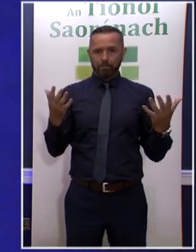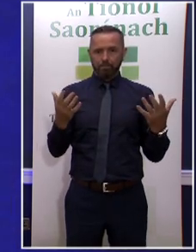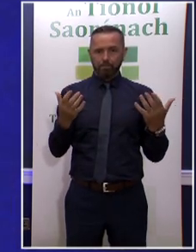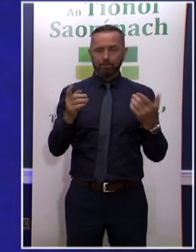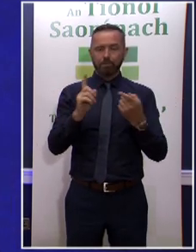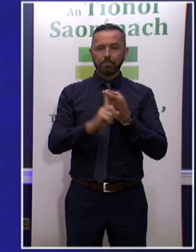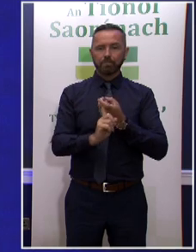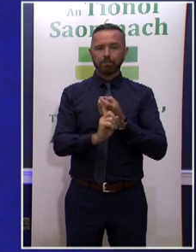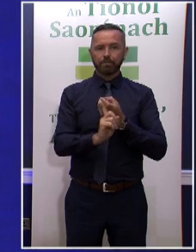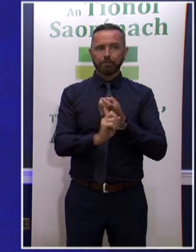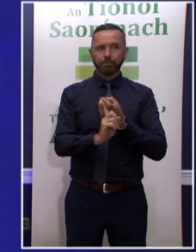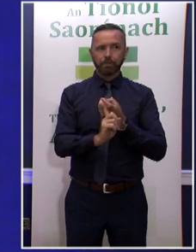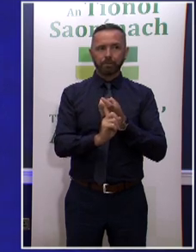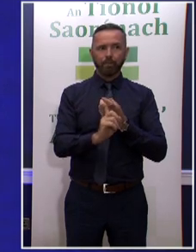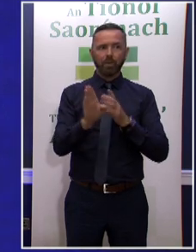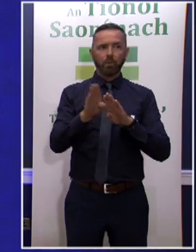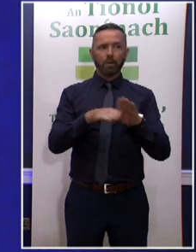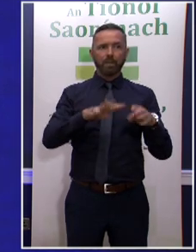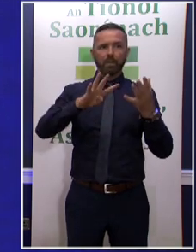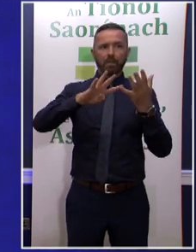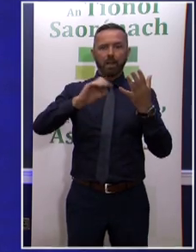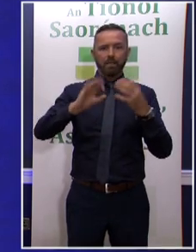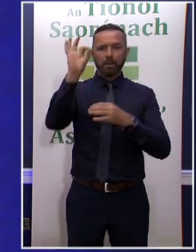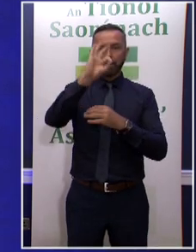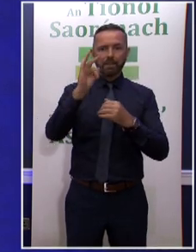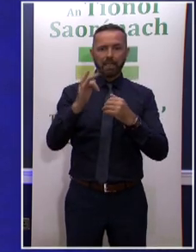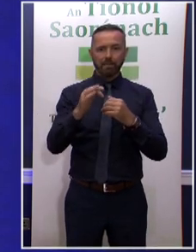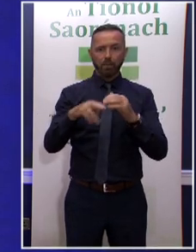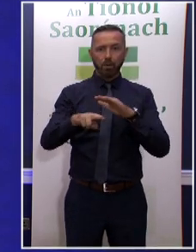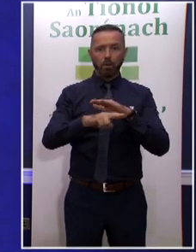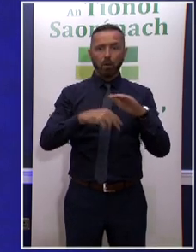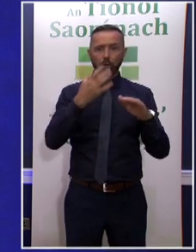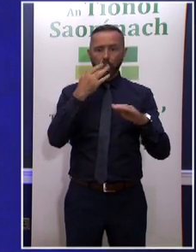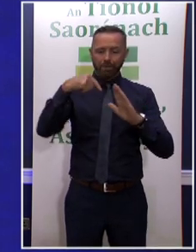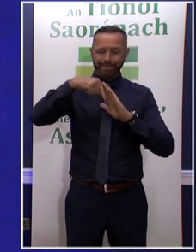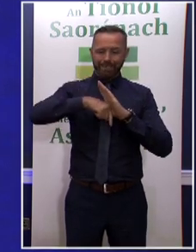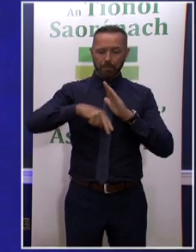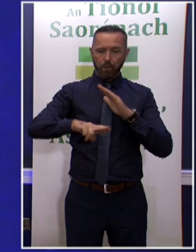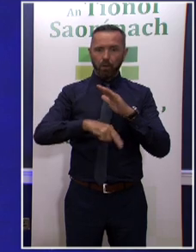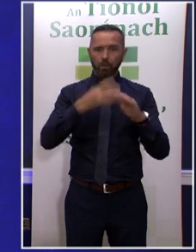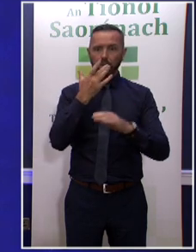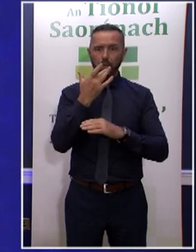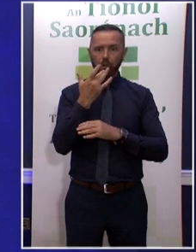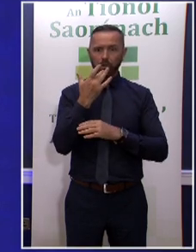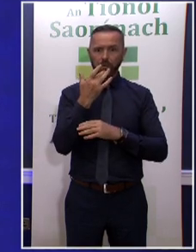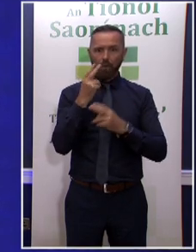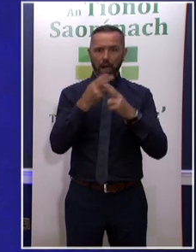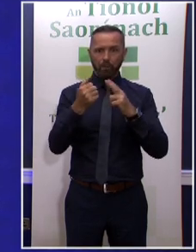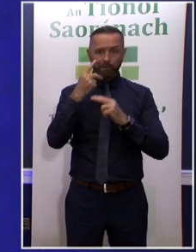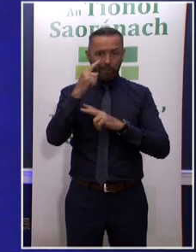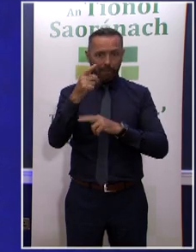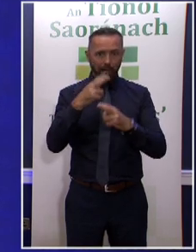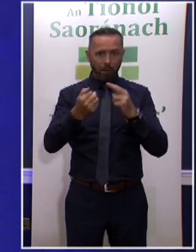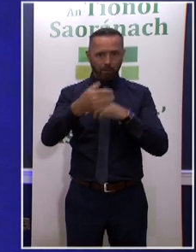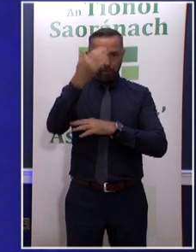And that with 90% of its territory underwater, deep underwater, a lot of it, and so kind of out of sight, out of